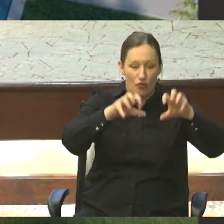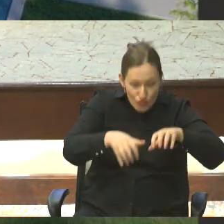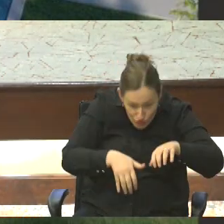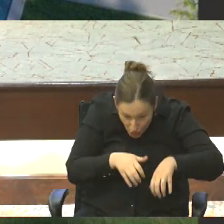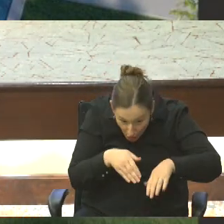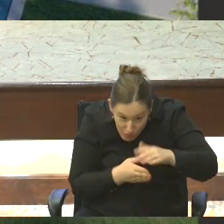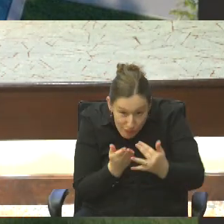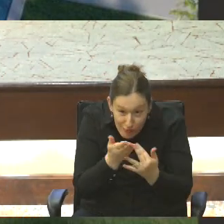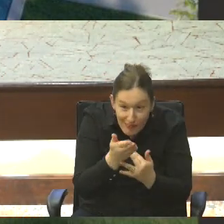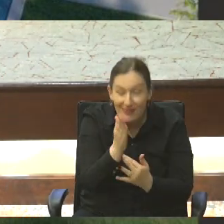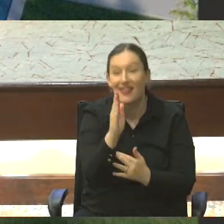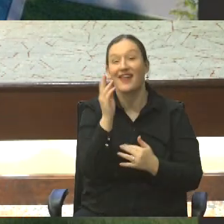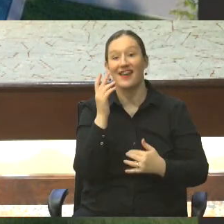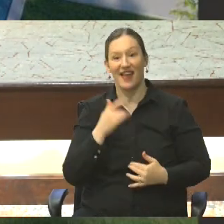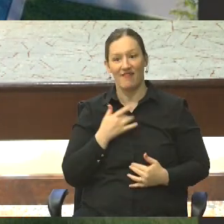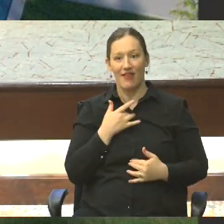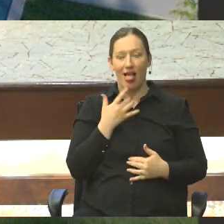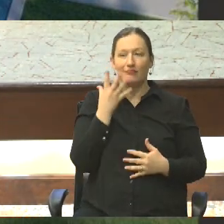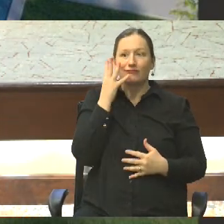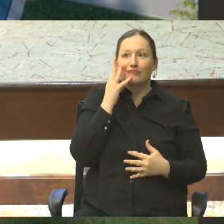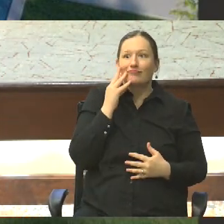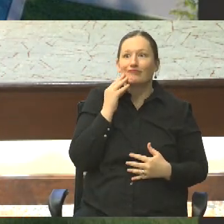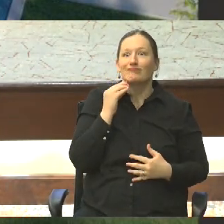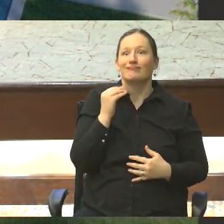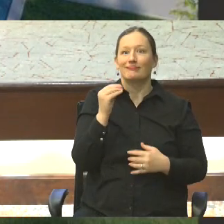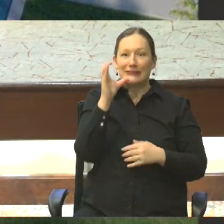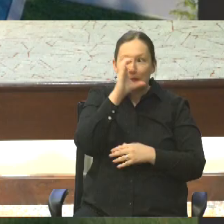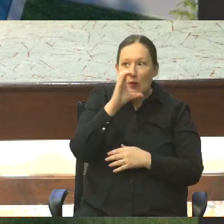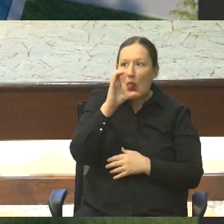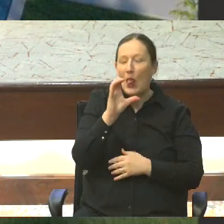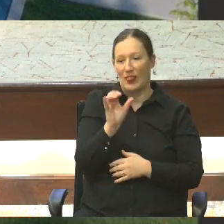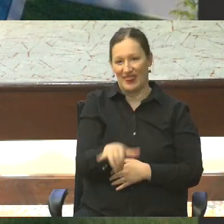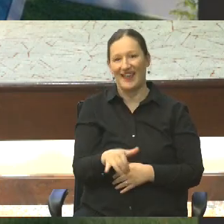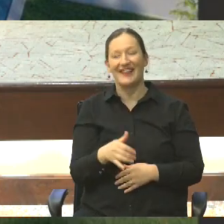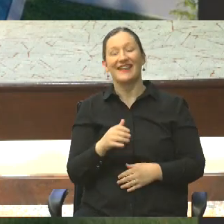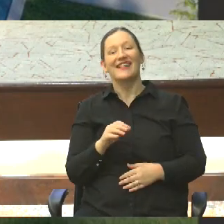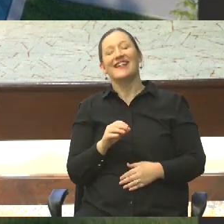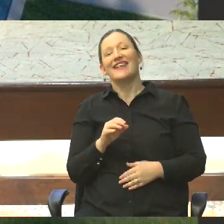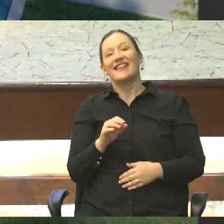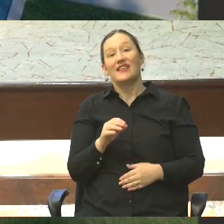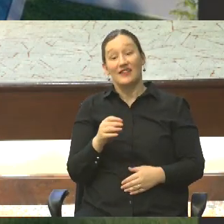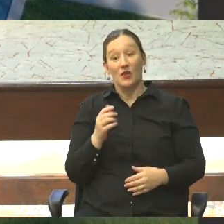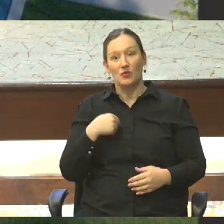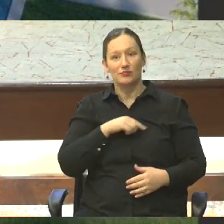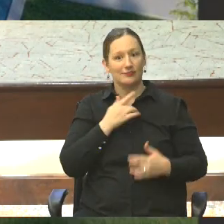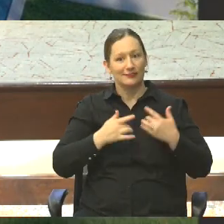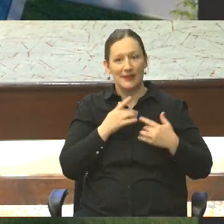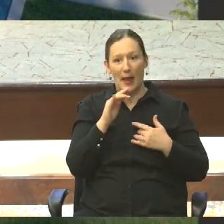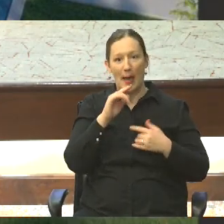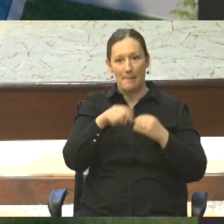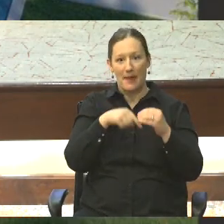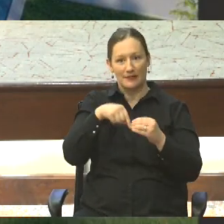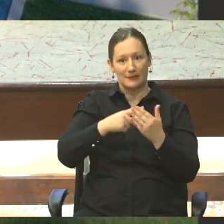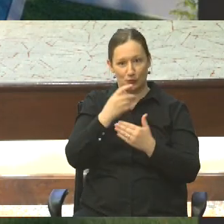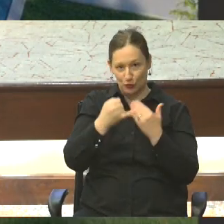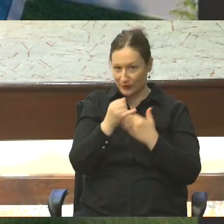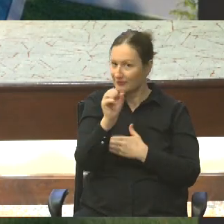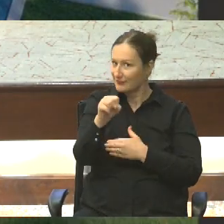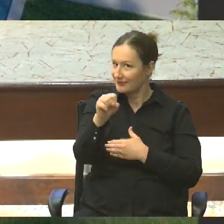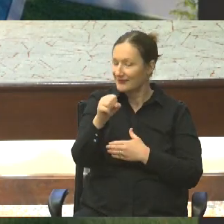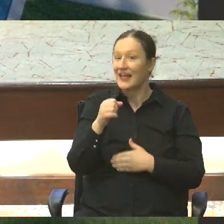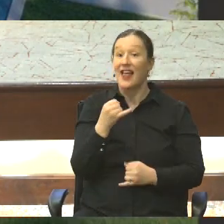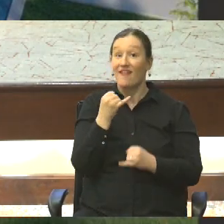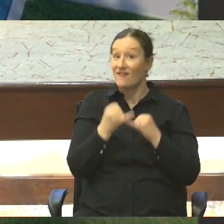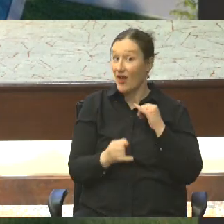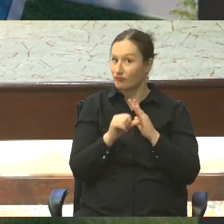that sense of feel and exploration. So no doubt excited about this project. And the final